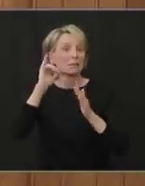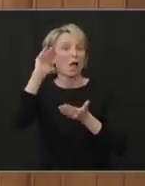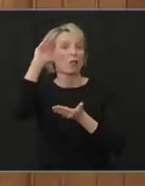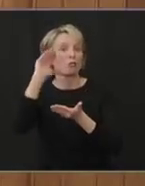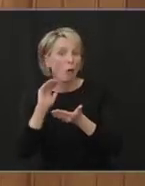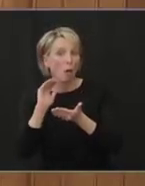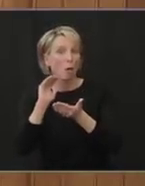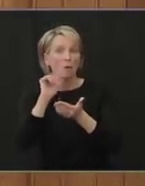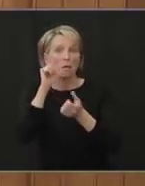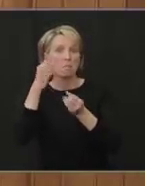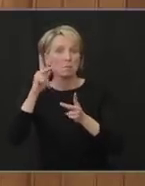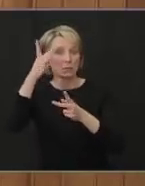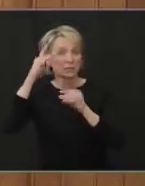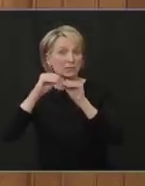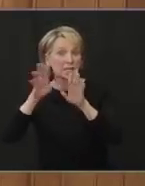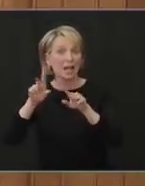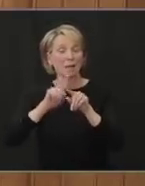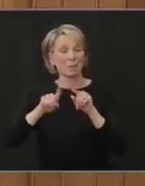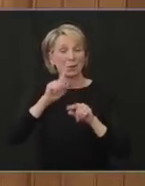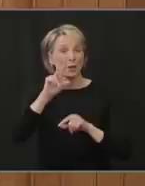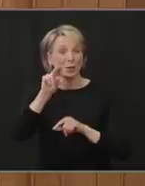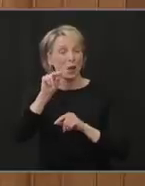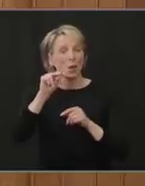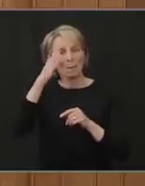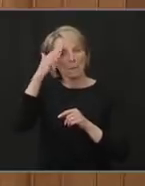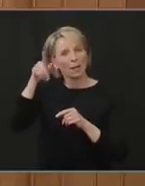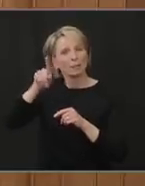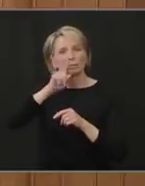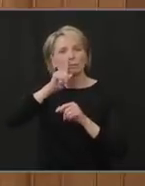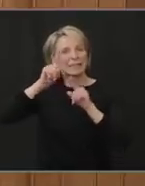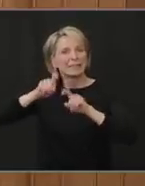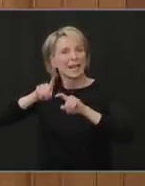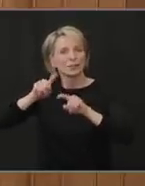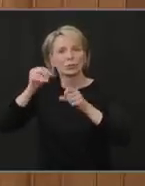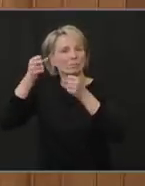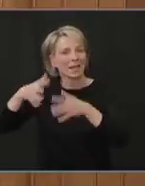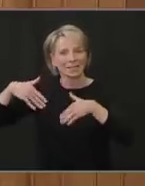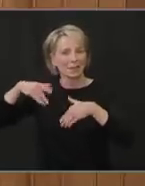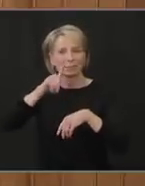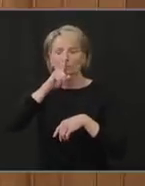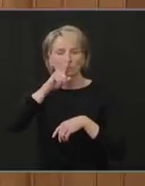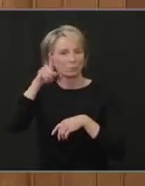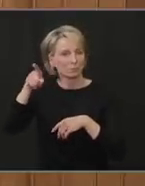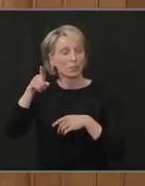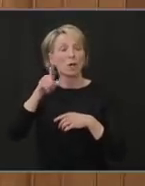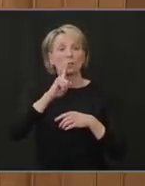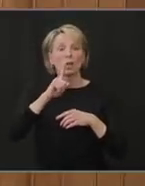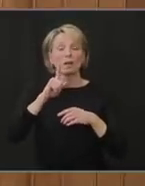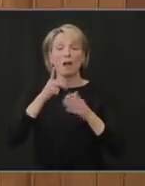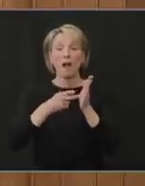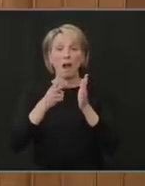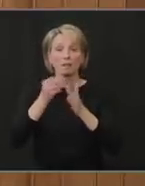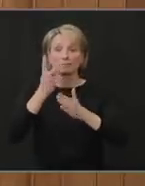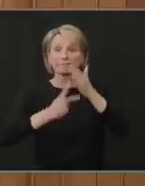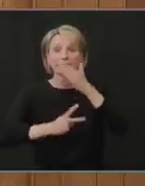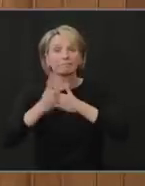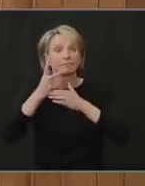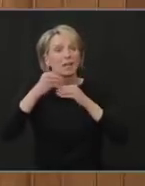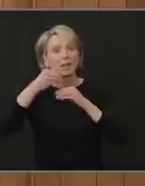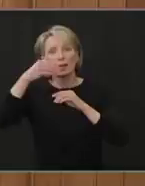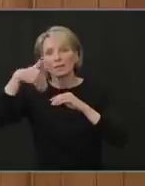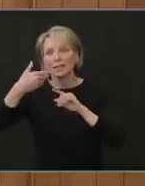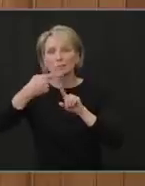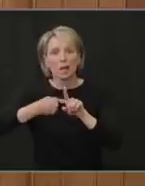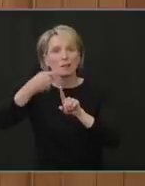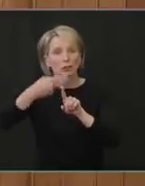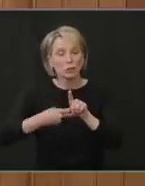to test. And so the concept is that every state 2 months from now may need significant funding. The other funds in the